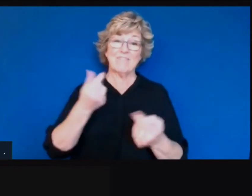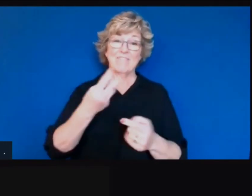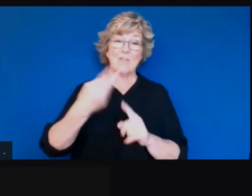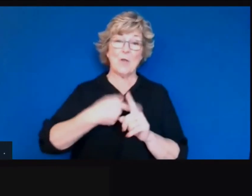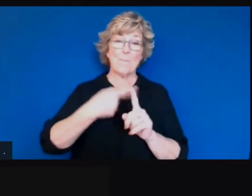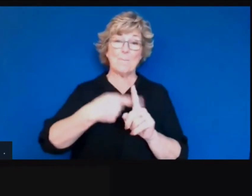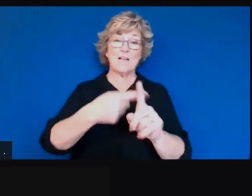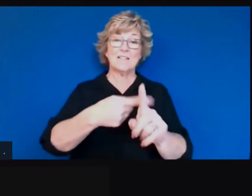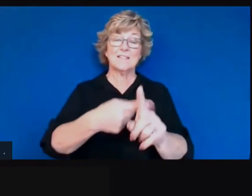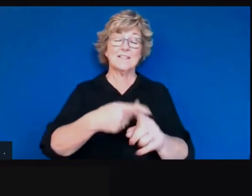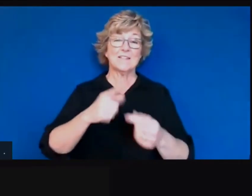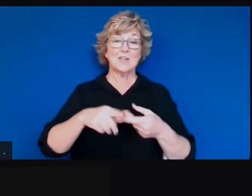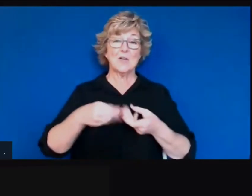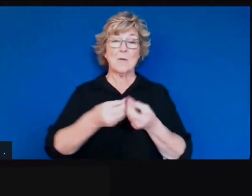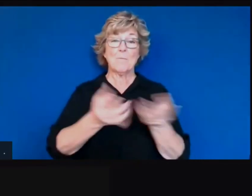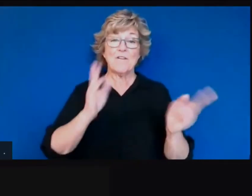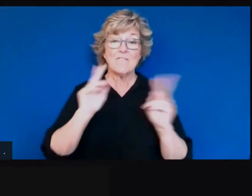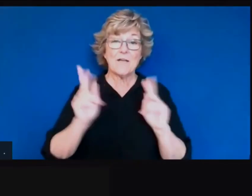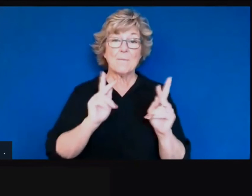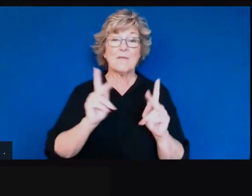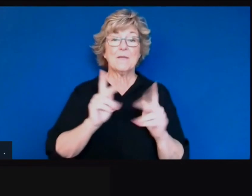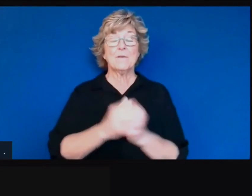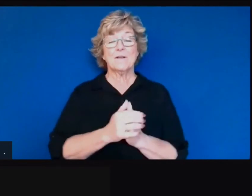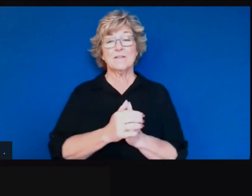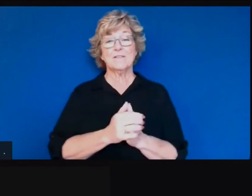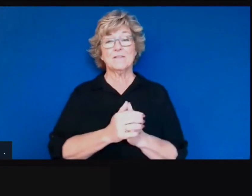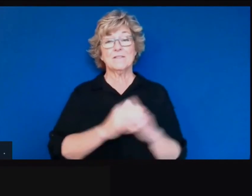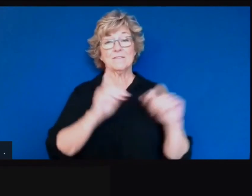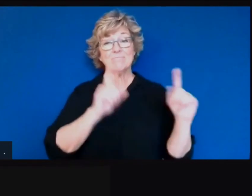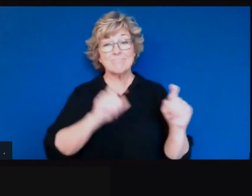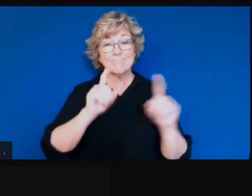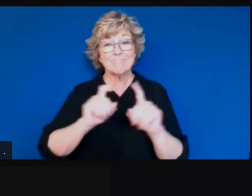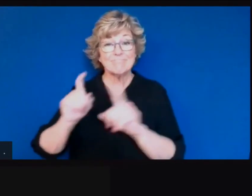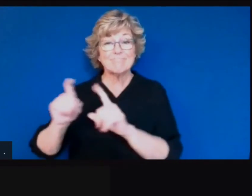providing people presumption so that they're eligible for